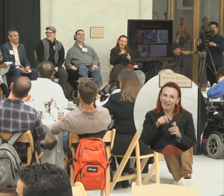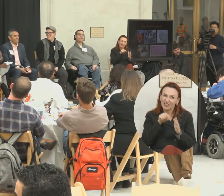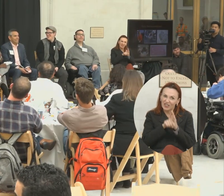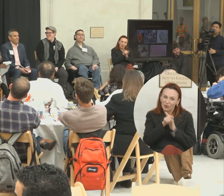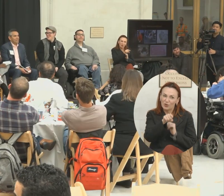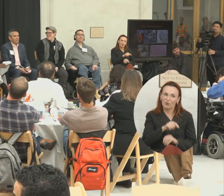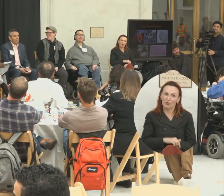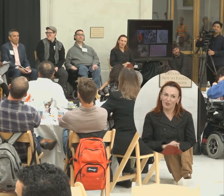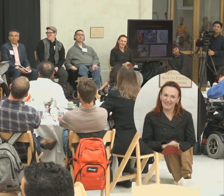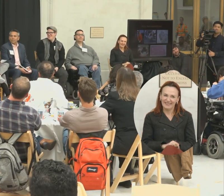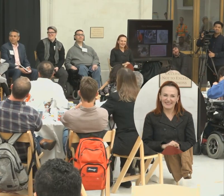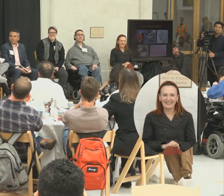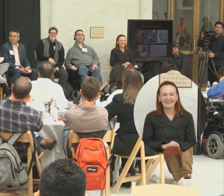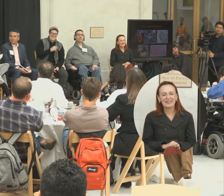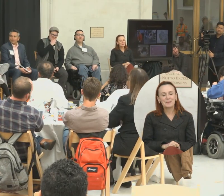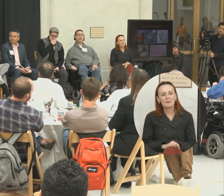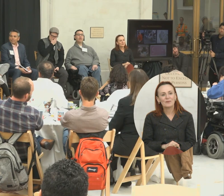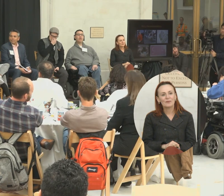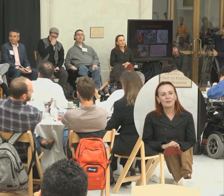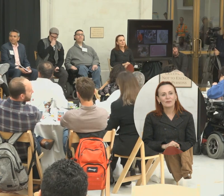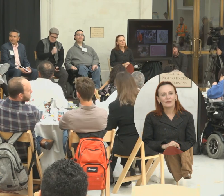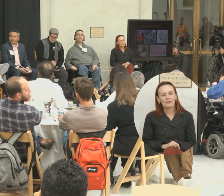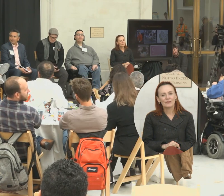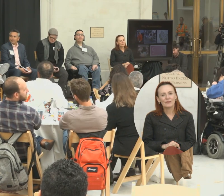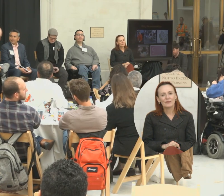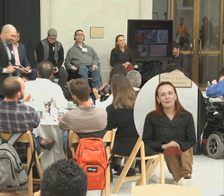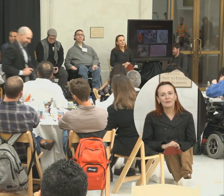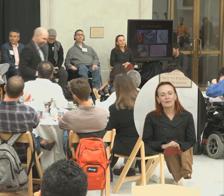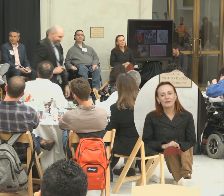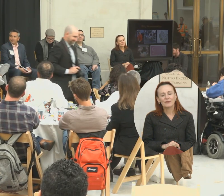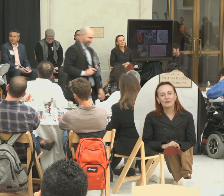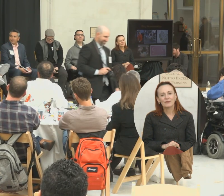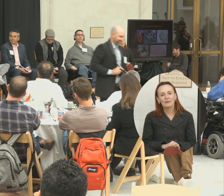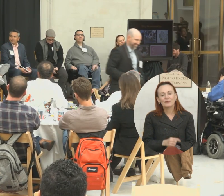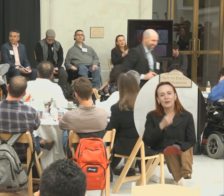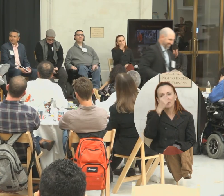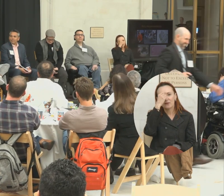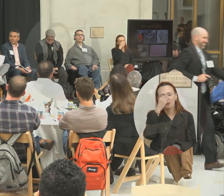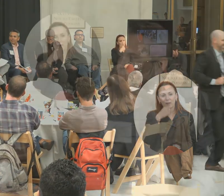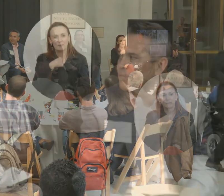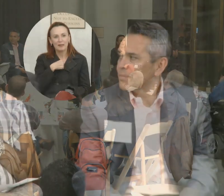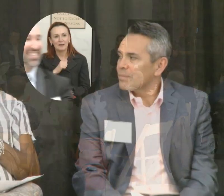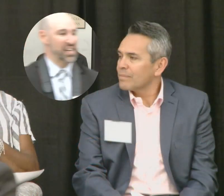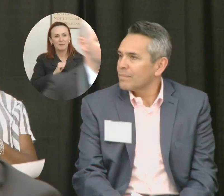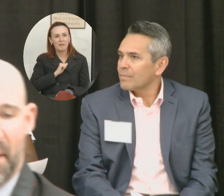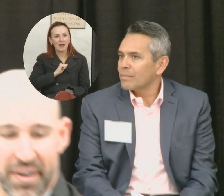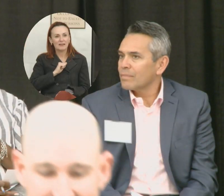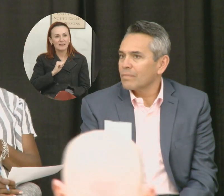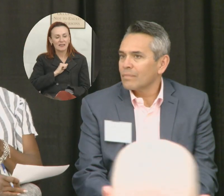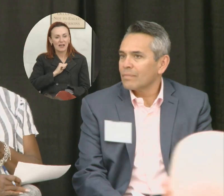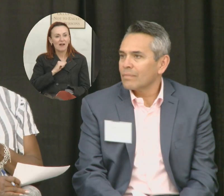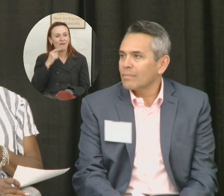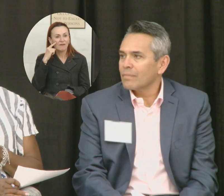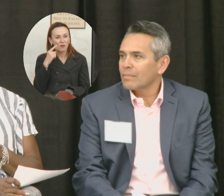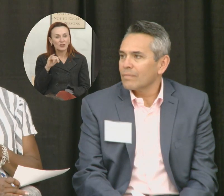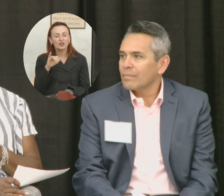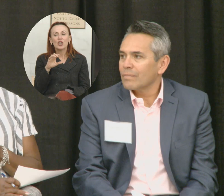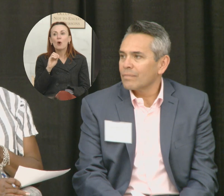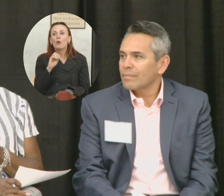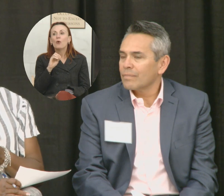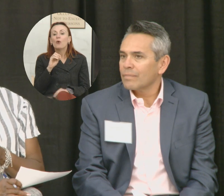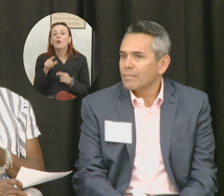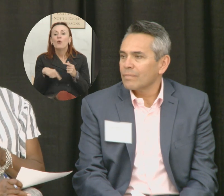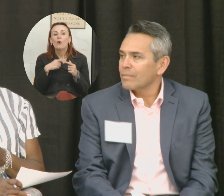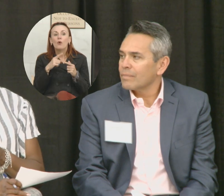You know, I could speak for myself, and I believe this to be true for GL, is when the community